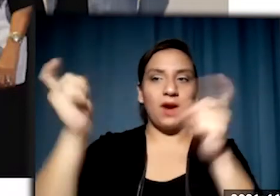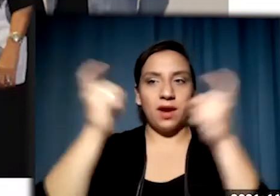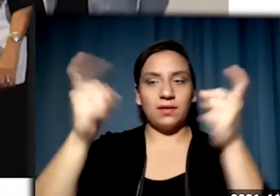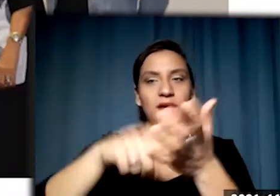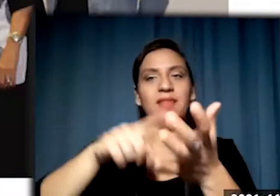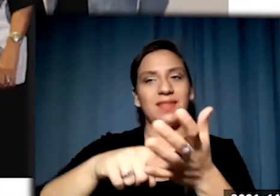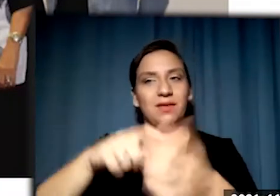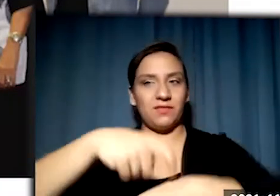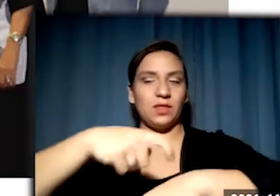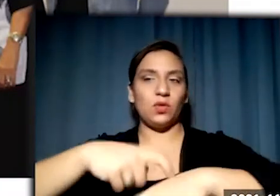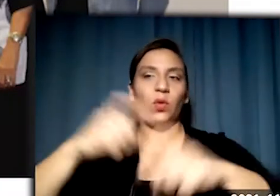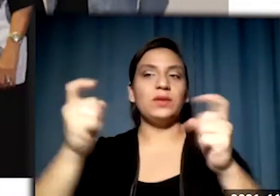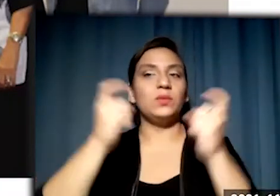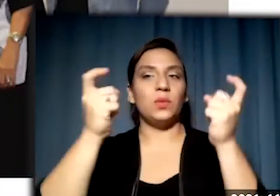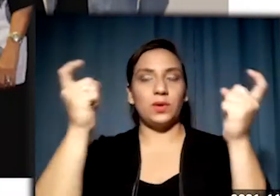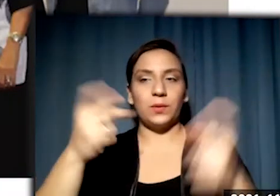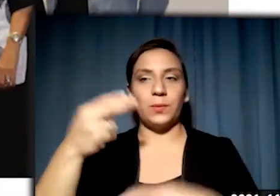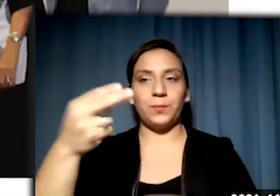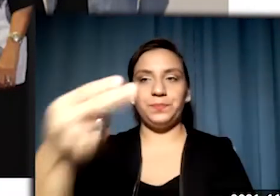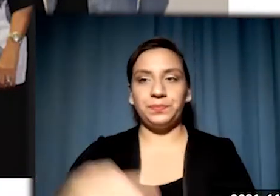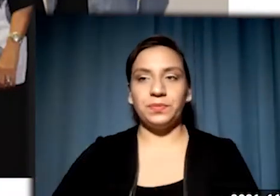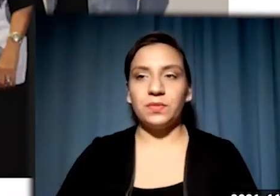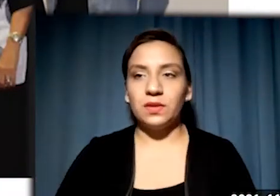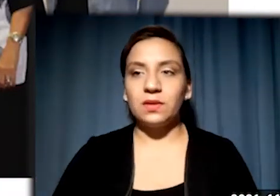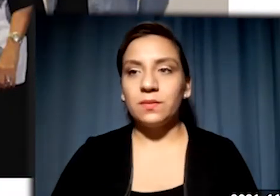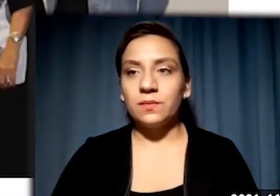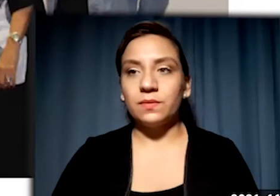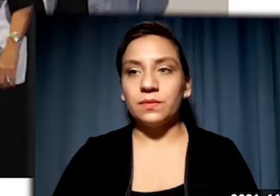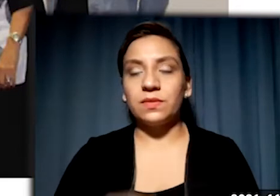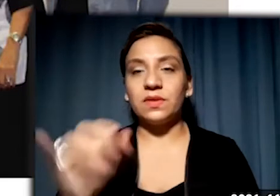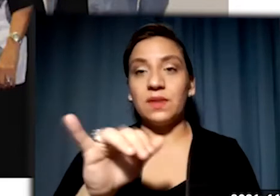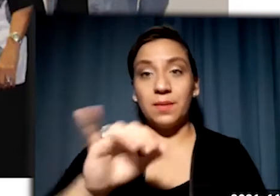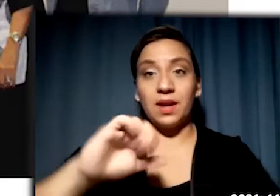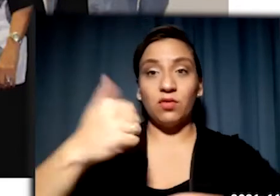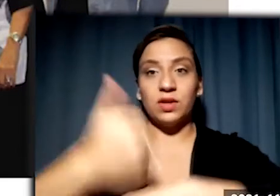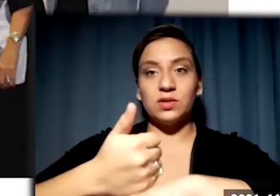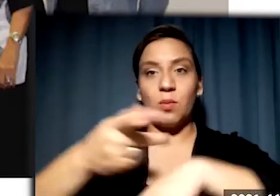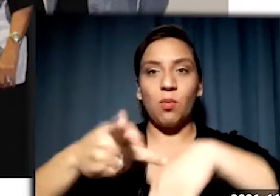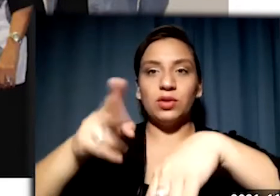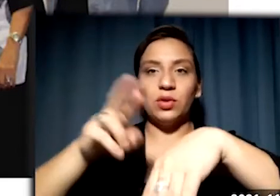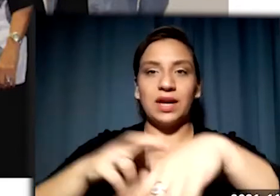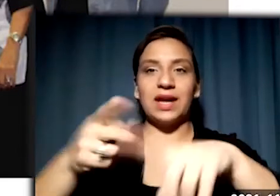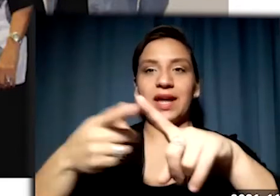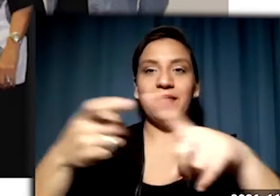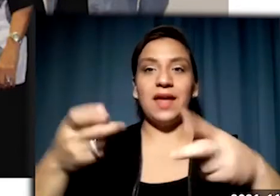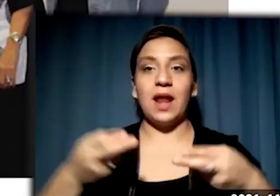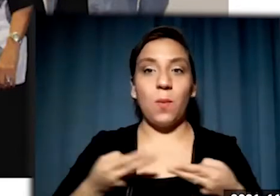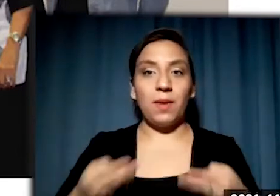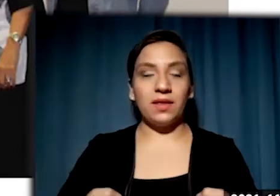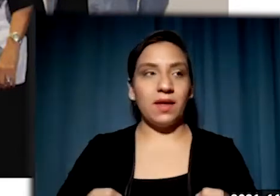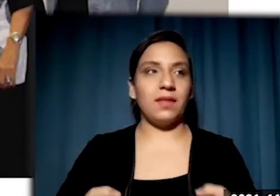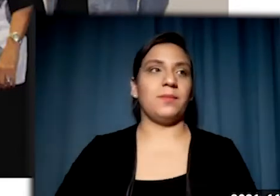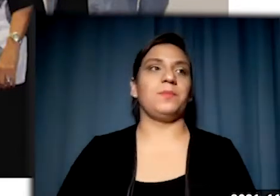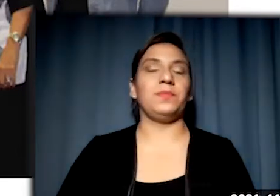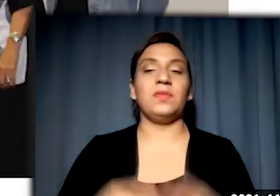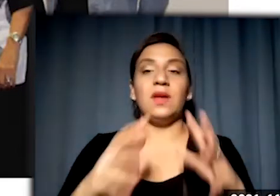Puerto Rican Culture, the Puerto Rican Foundation for the Humanities, the Puerto Rican Academy of the Spanish Language, the School